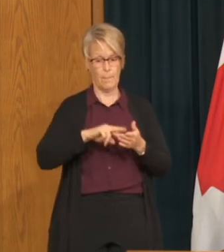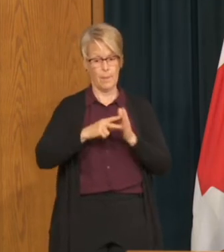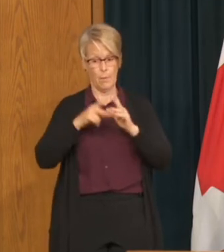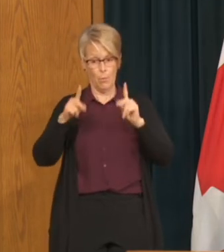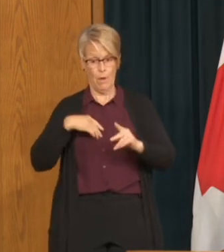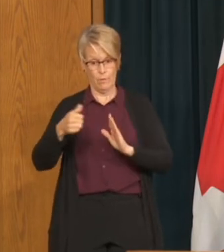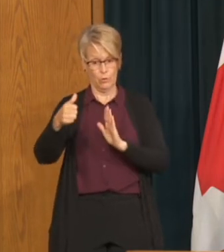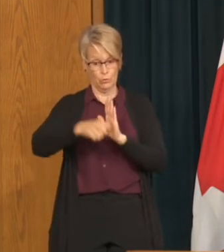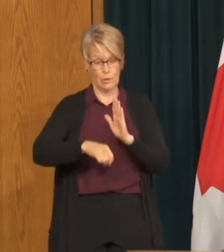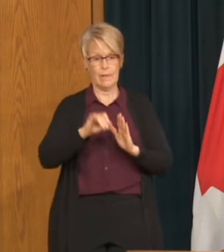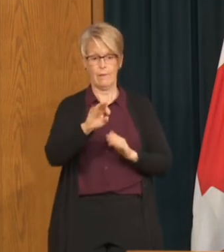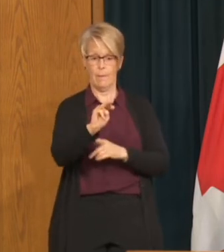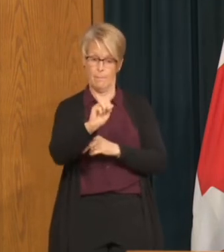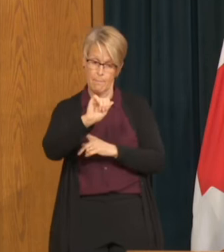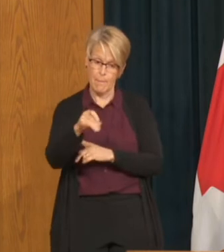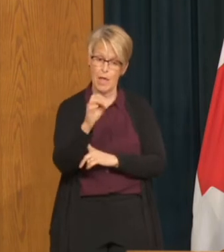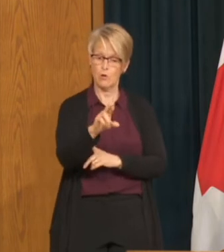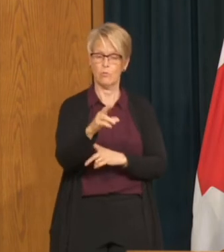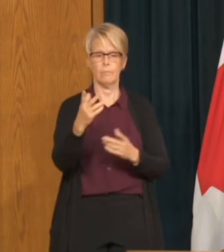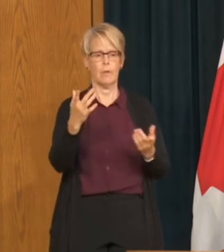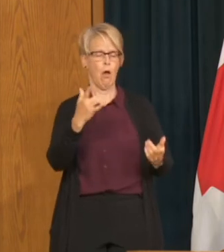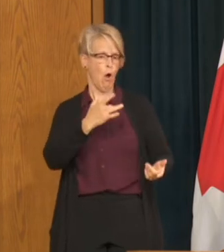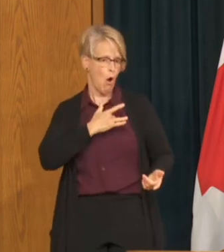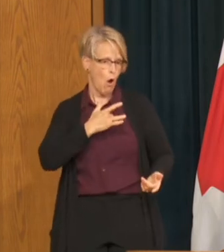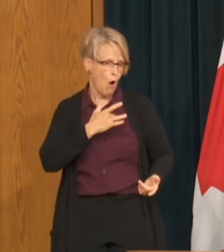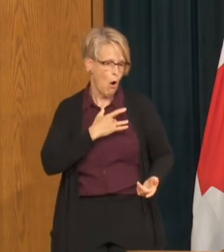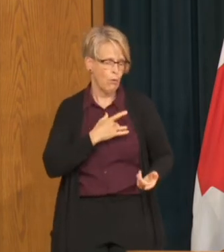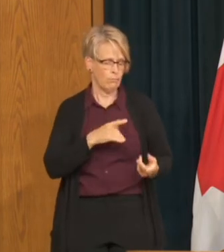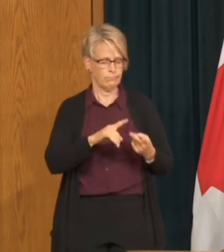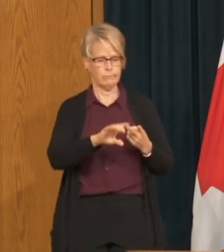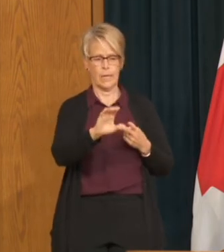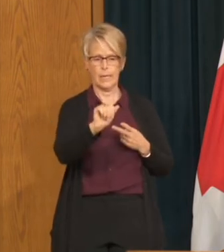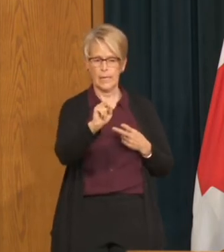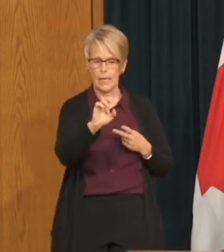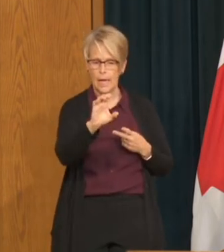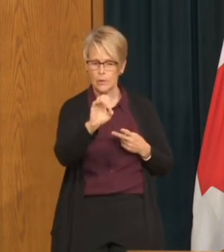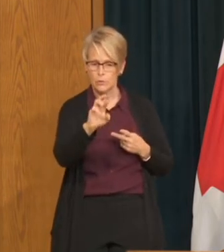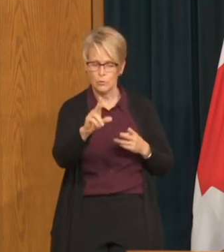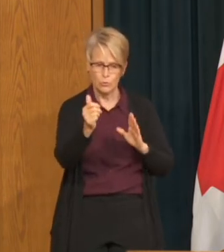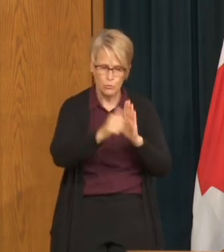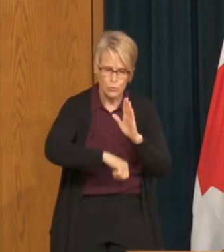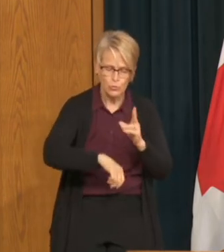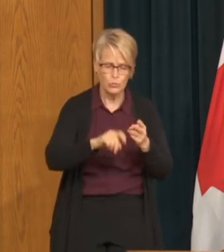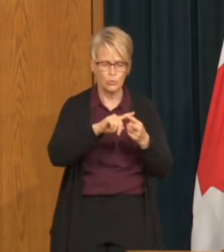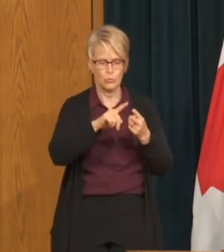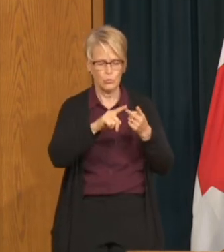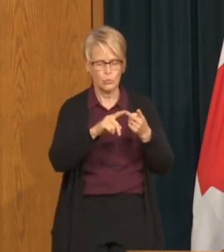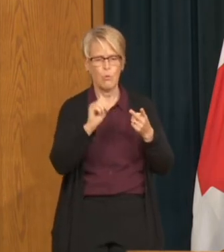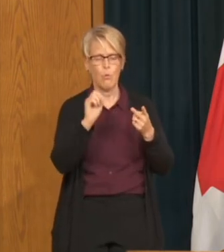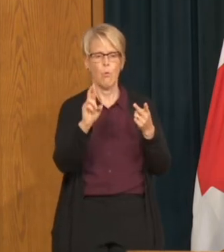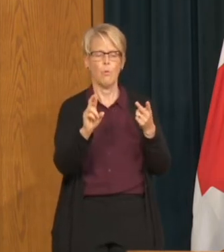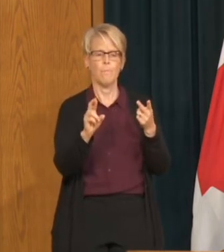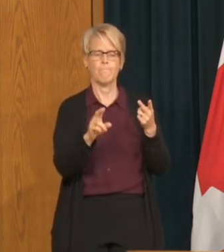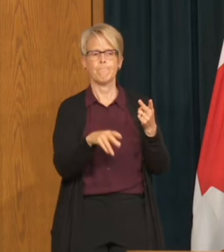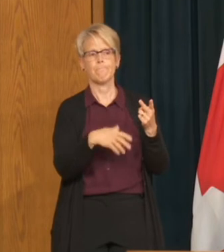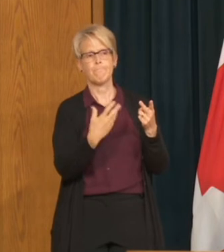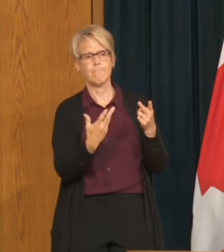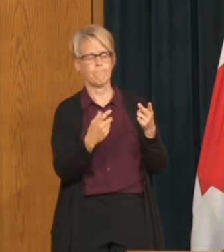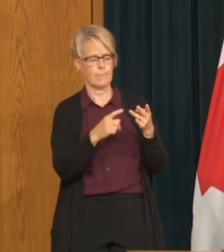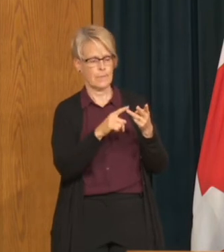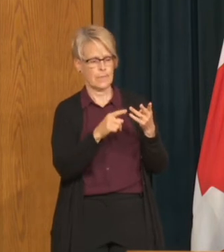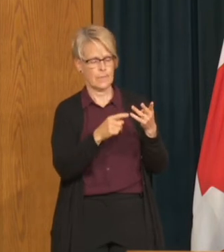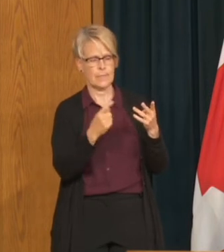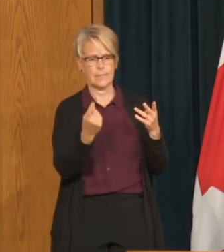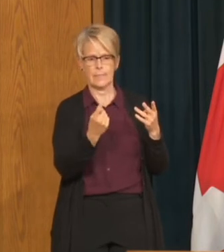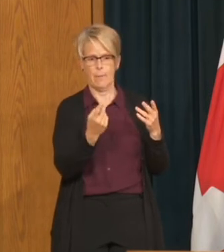surgical care that's a major surgery, such as heart surgery, a cancer-related surgery, or anything that requires